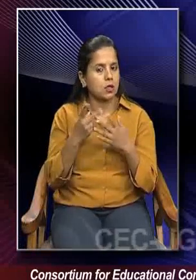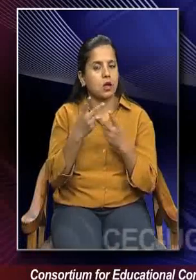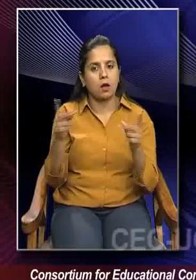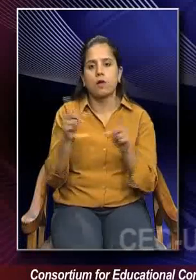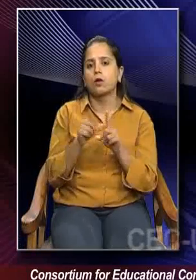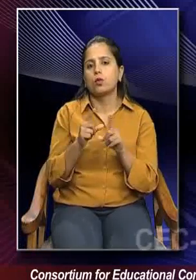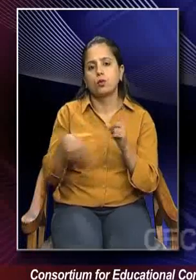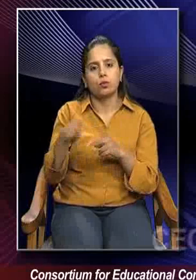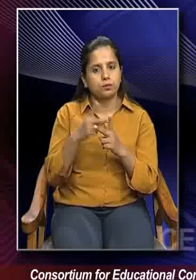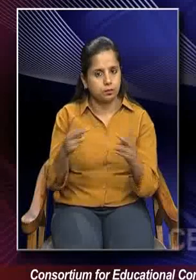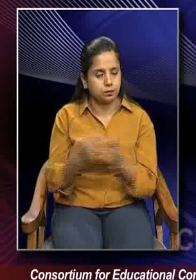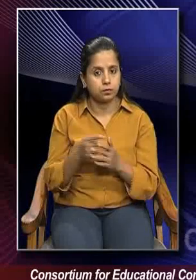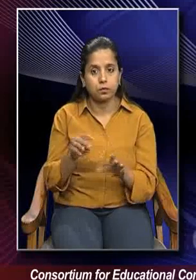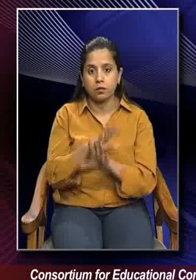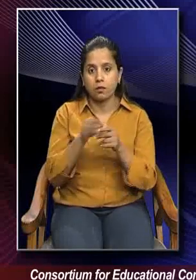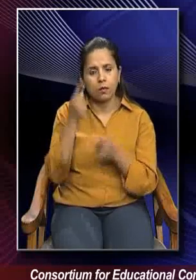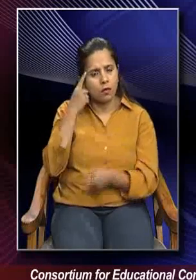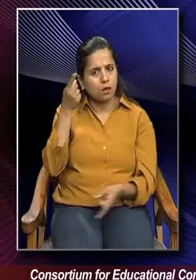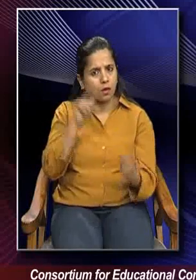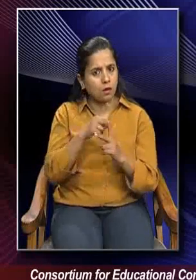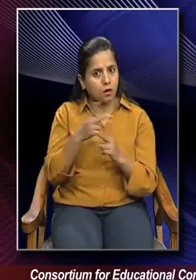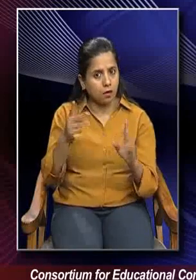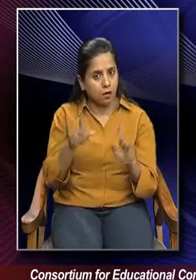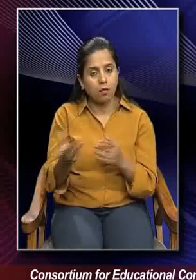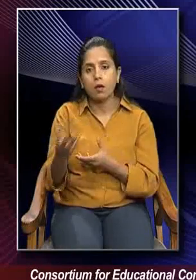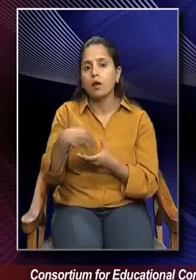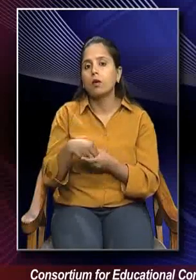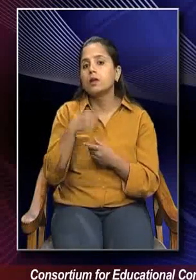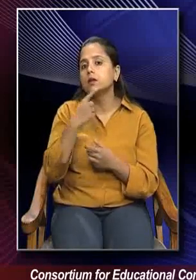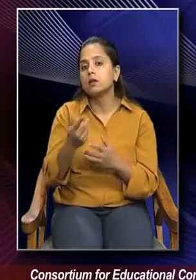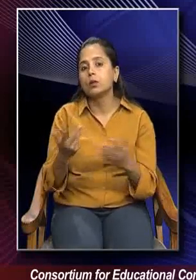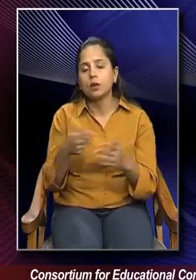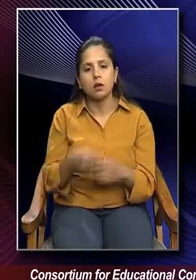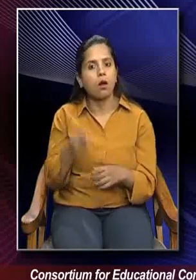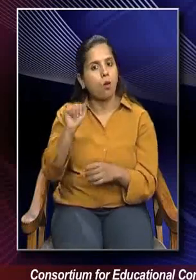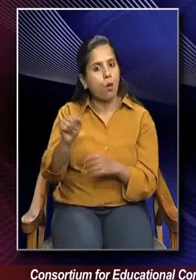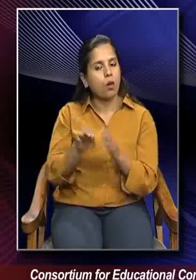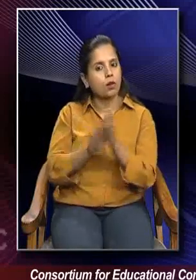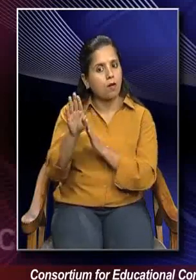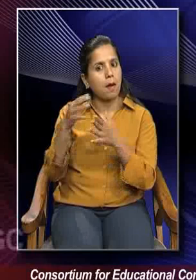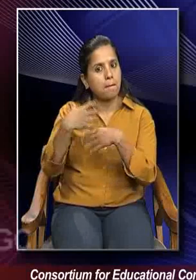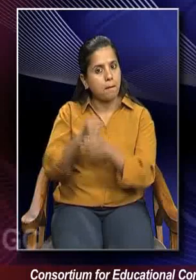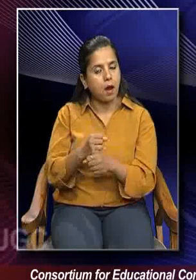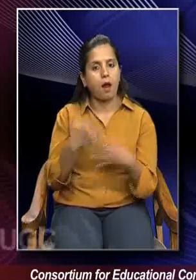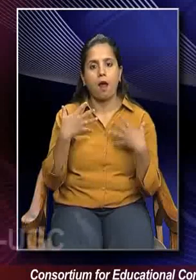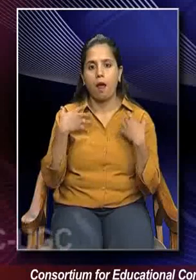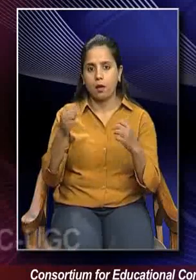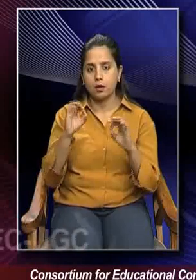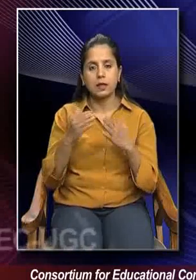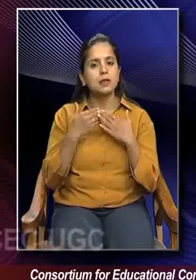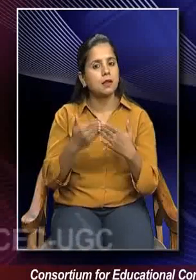performance. These strategies include developing healthy